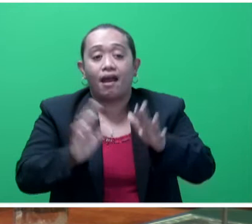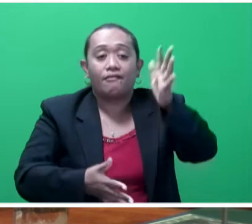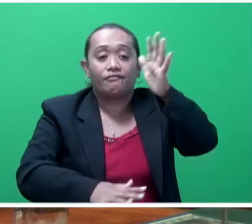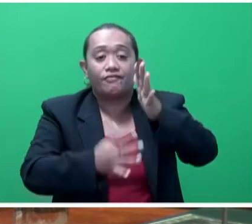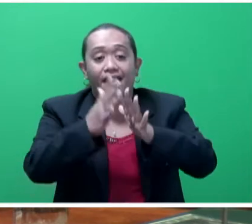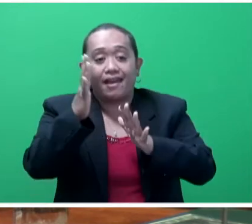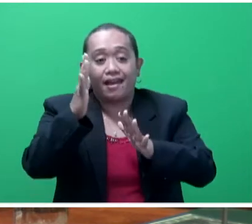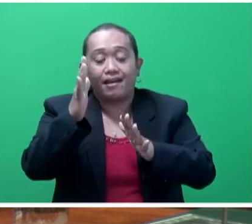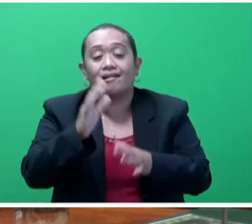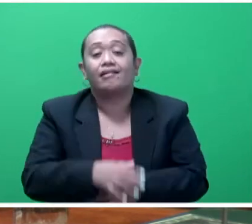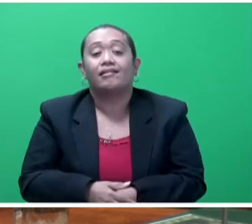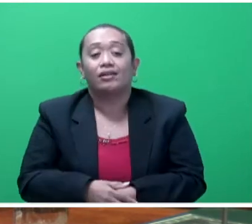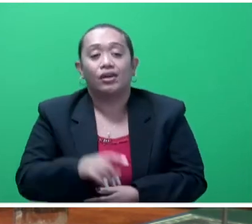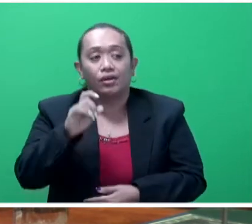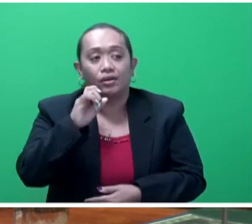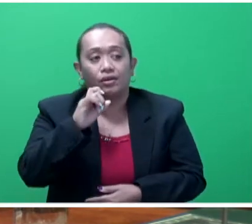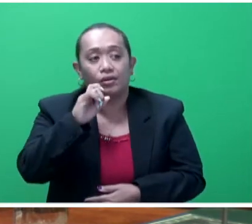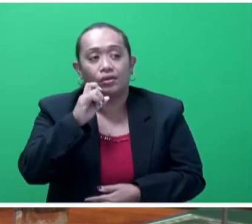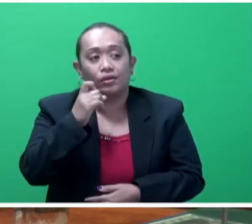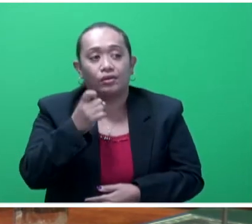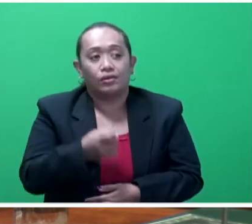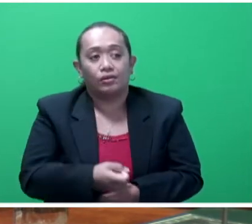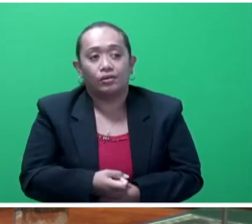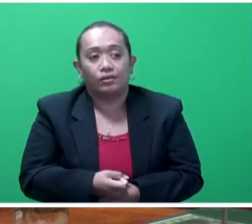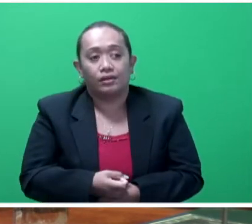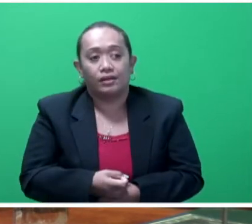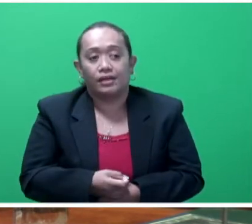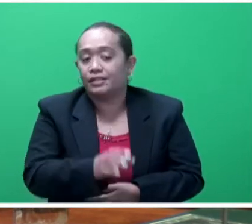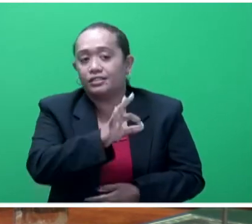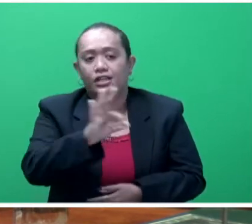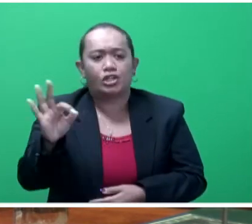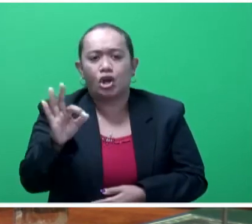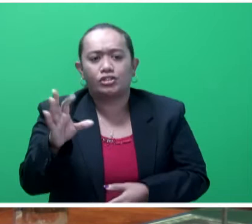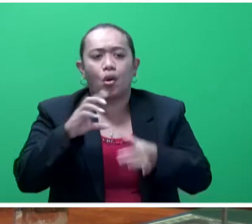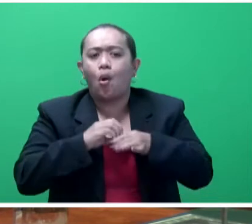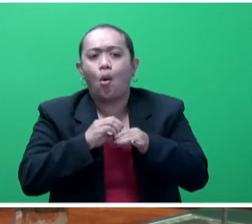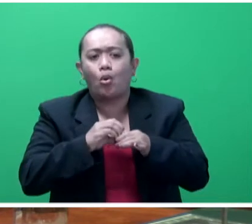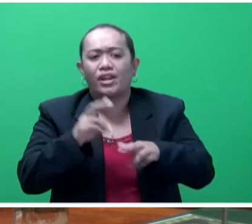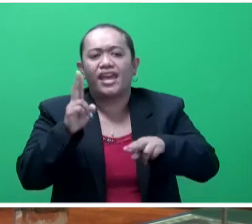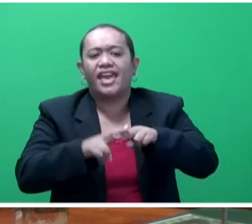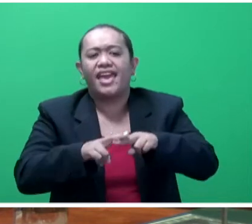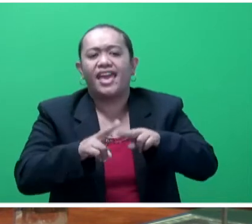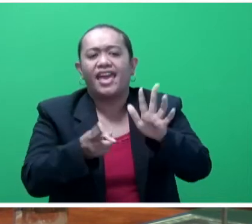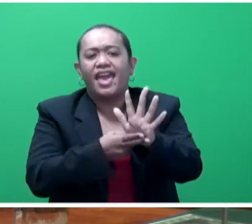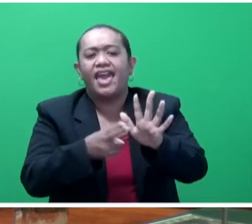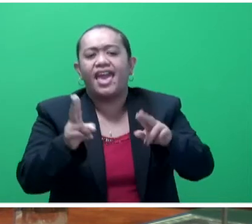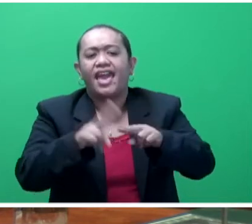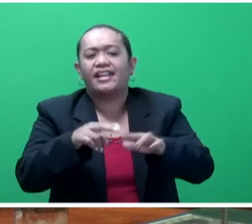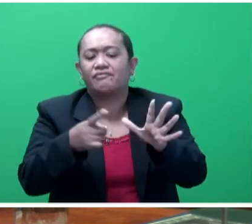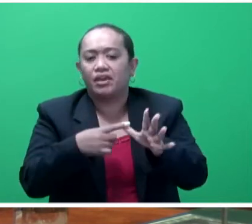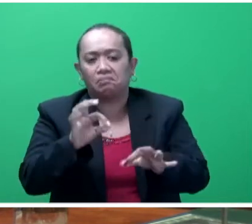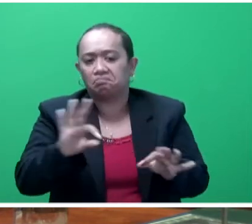office on the goodwill arrangement. So this building was not even owned by NFA. The structure